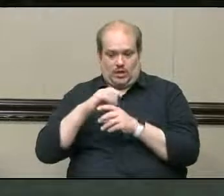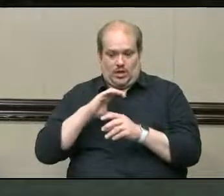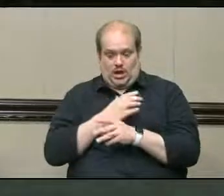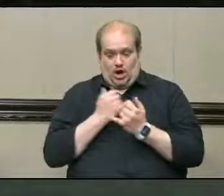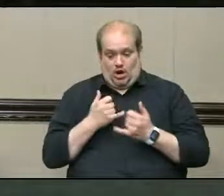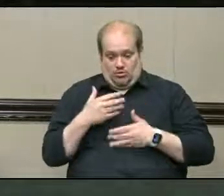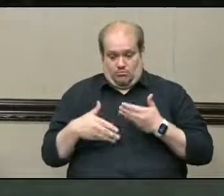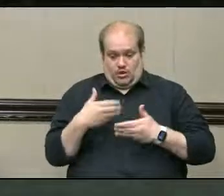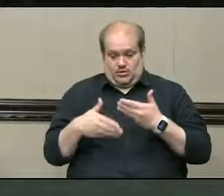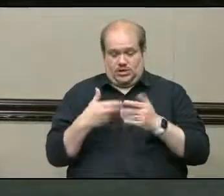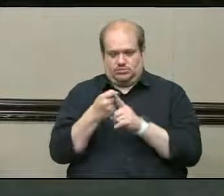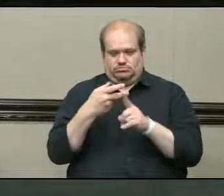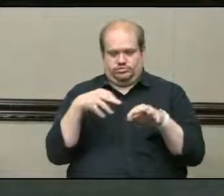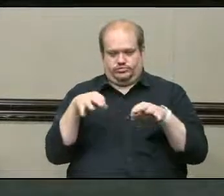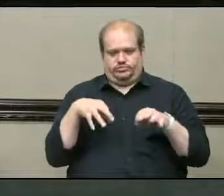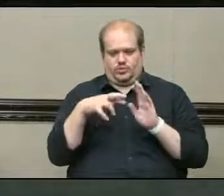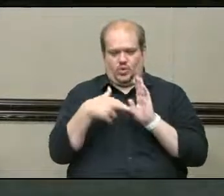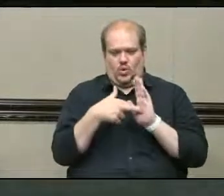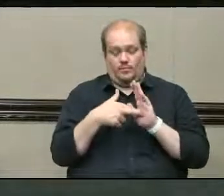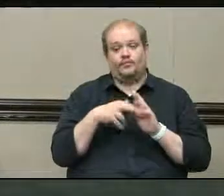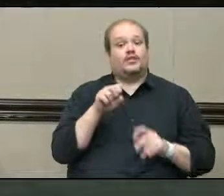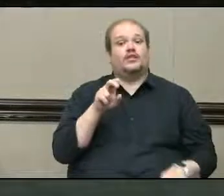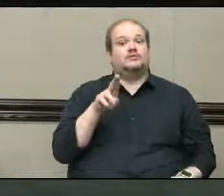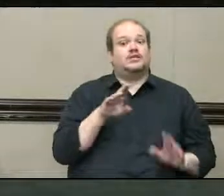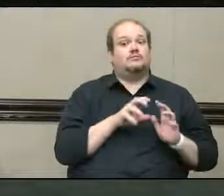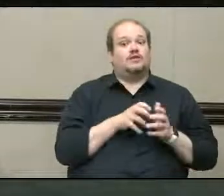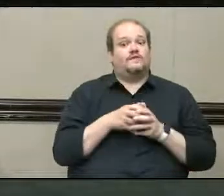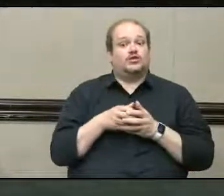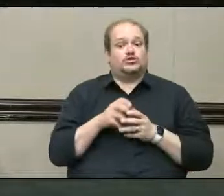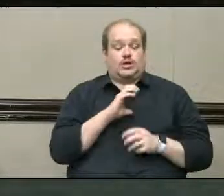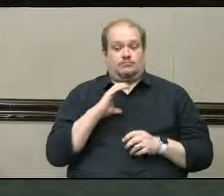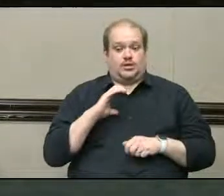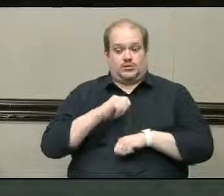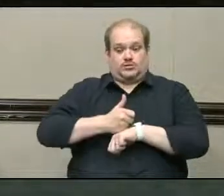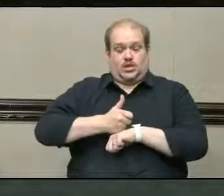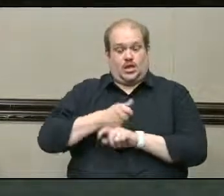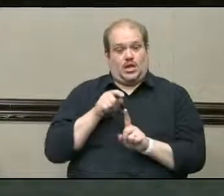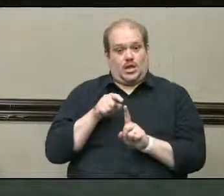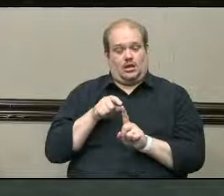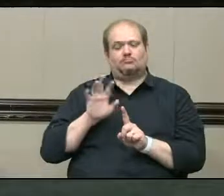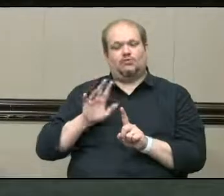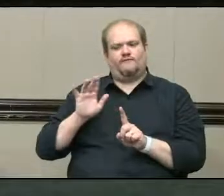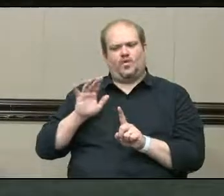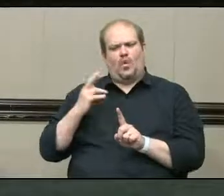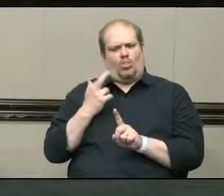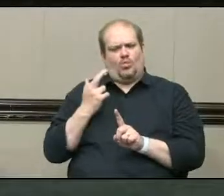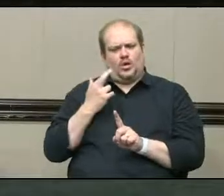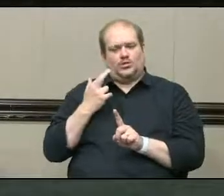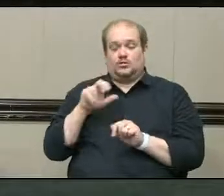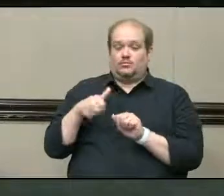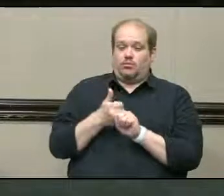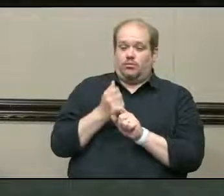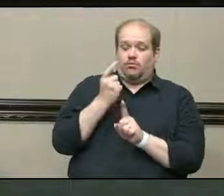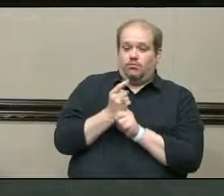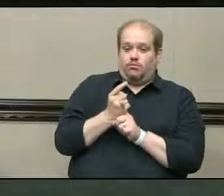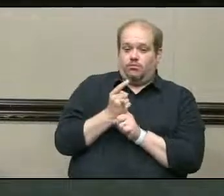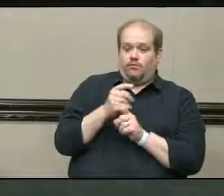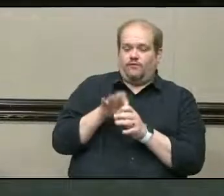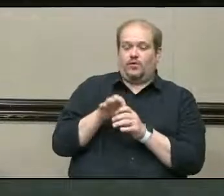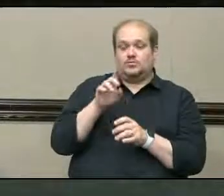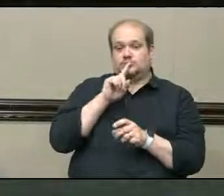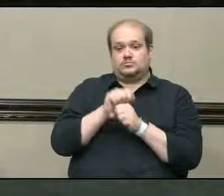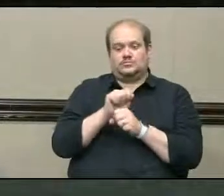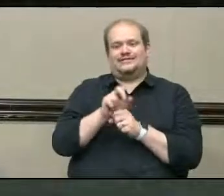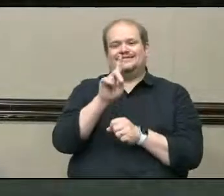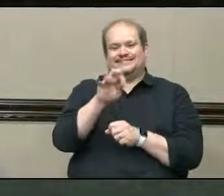current process. The subdivision committee was set up at one time, and yes, correct, to vote. They actually